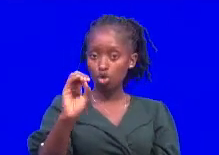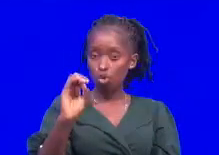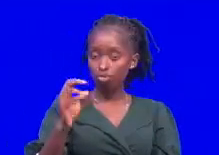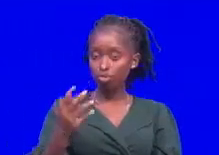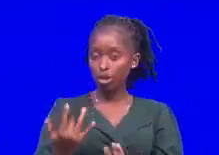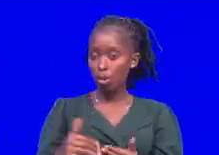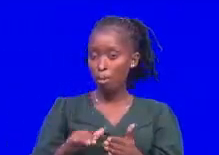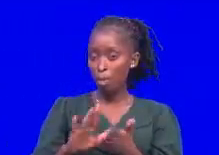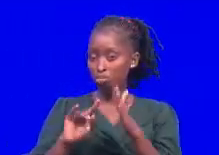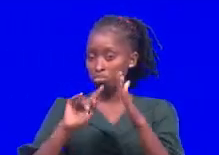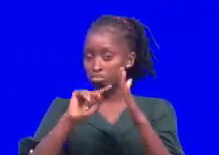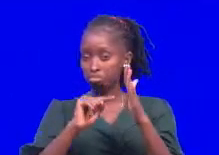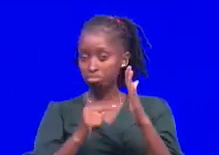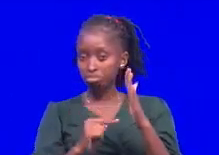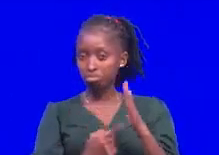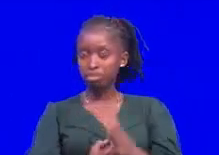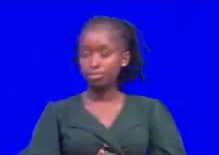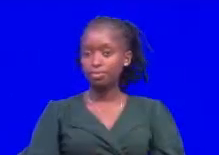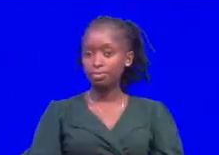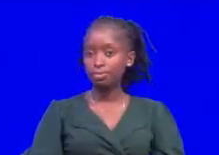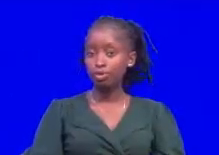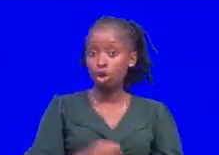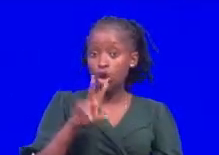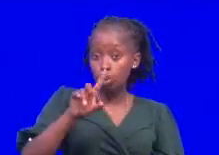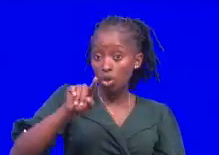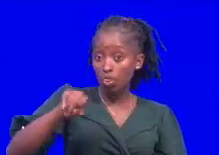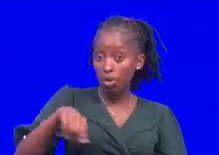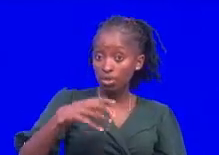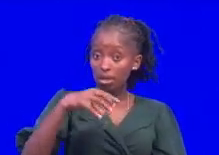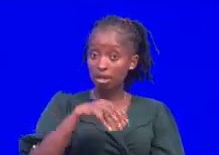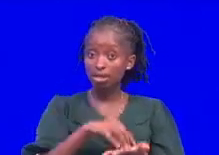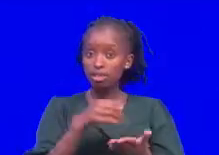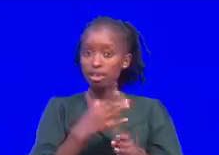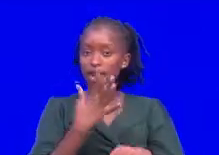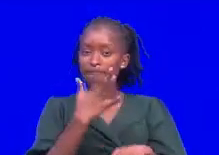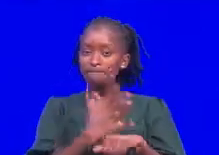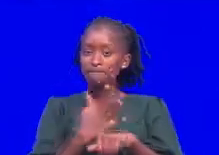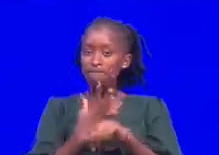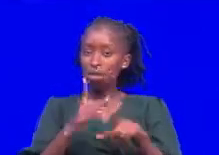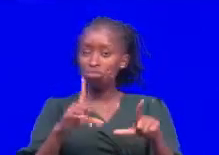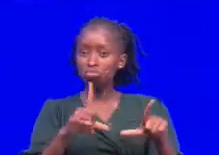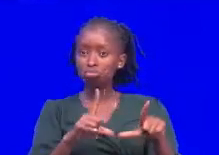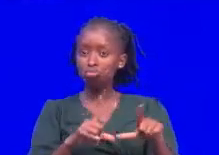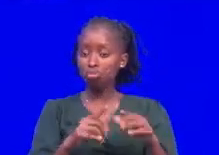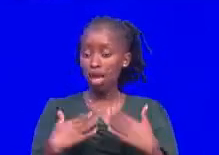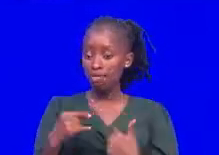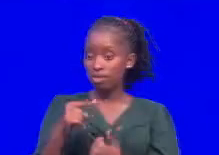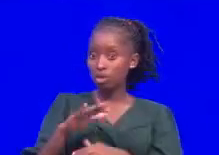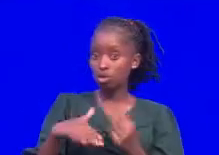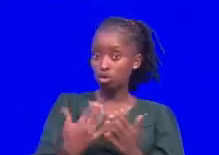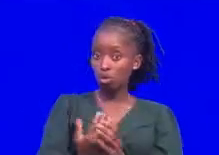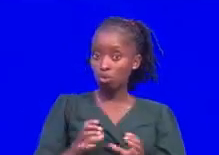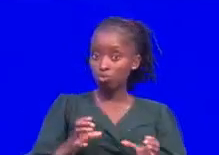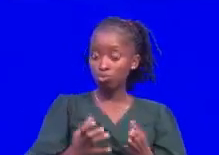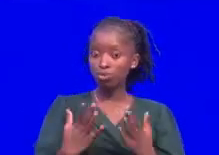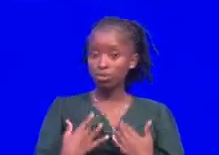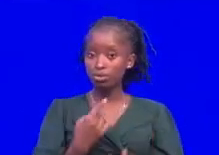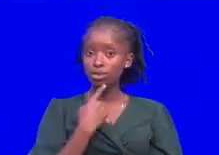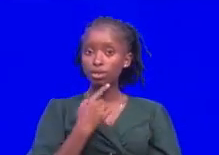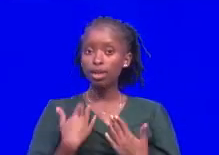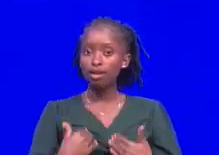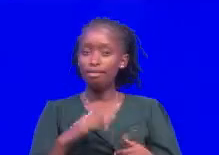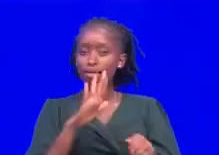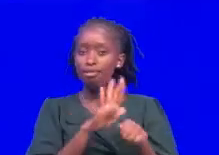details. With 2,000 cases of forged certificates unveiled, four parastatals have been singled out for having the most number